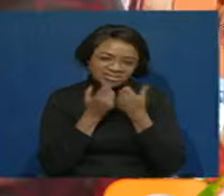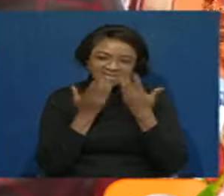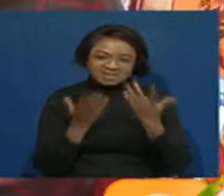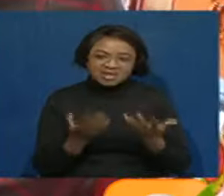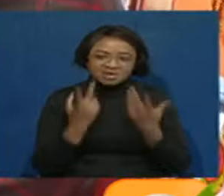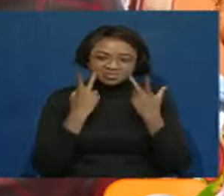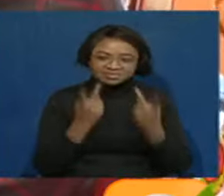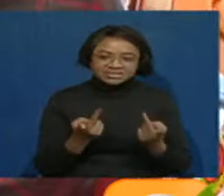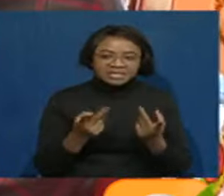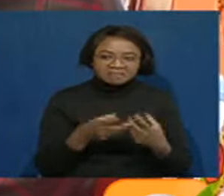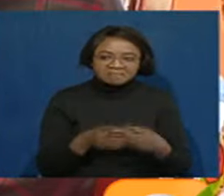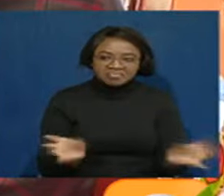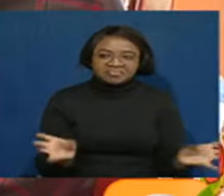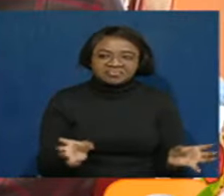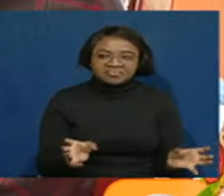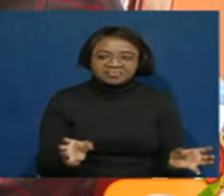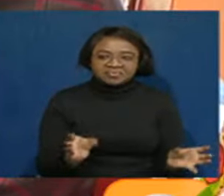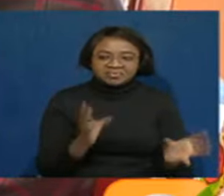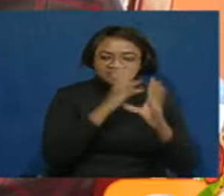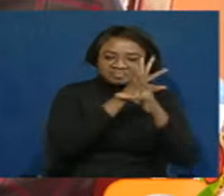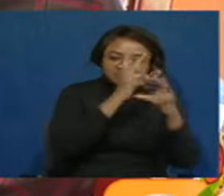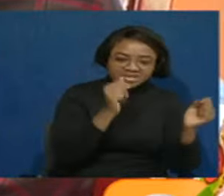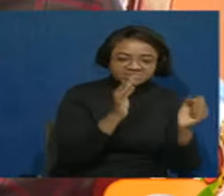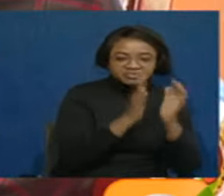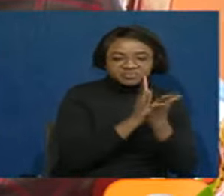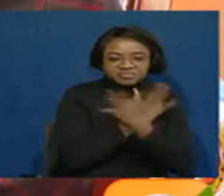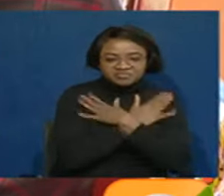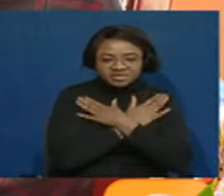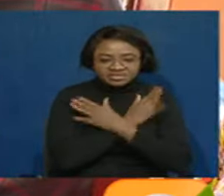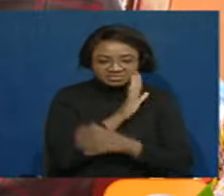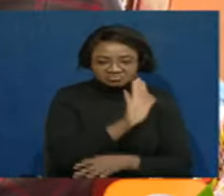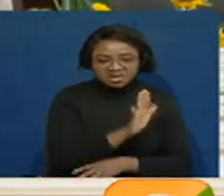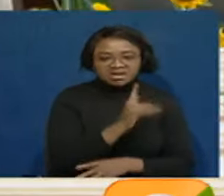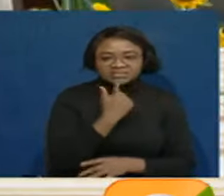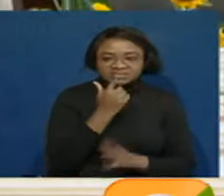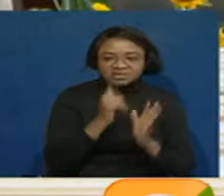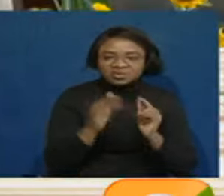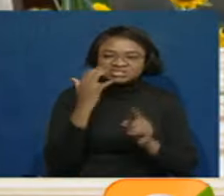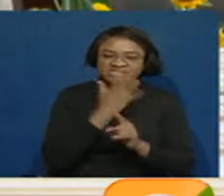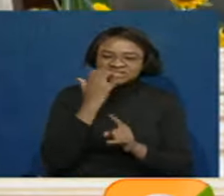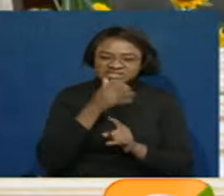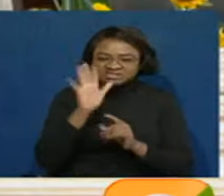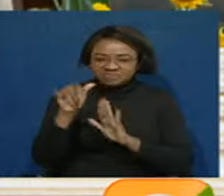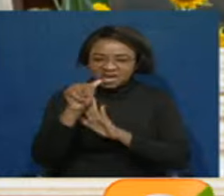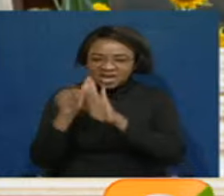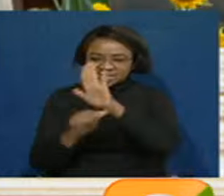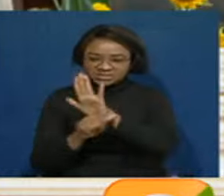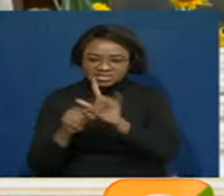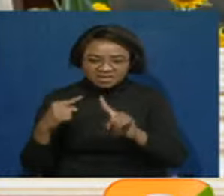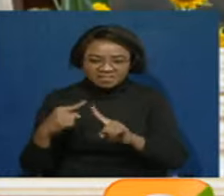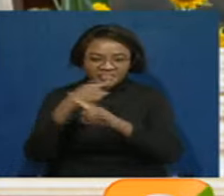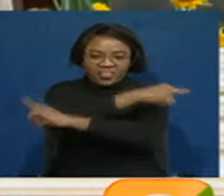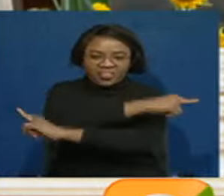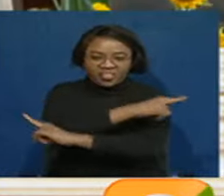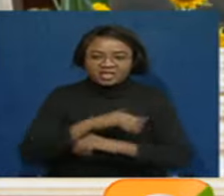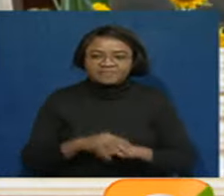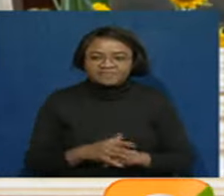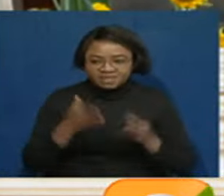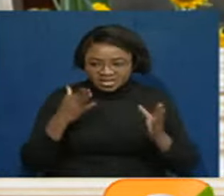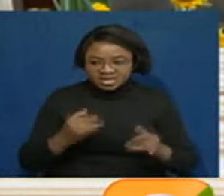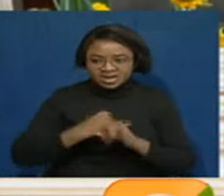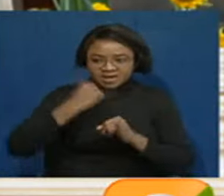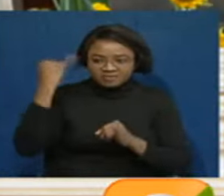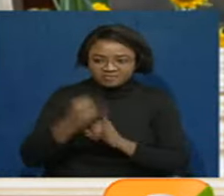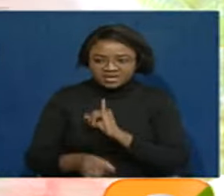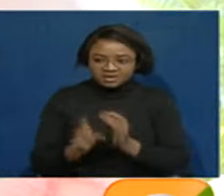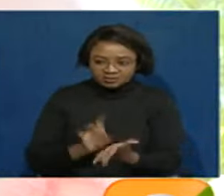working partnership. The president and his allies accusing Gachagua of advancing a different agenda, ending with his impeachment, and